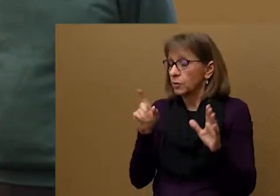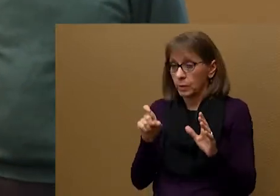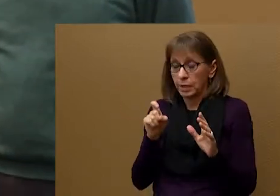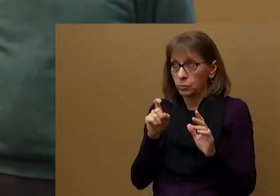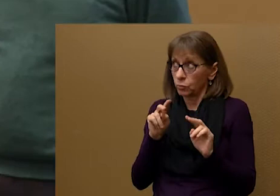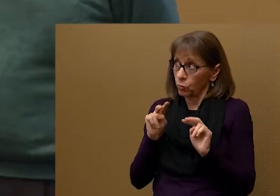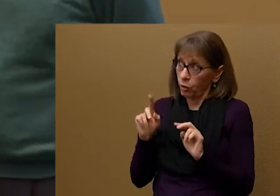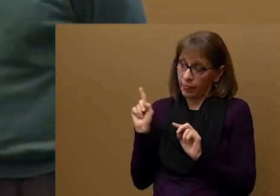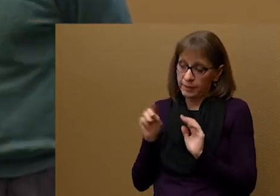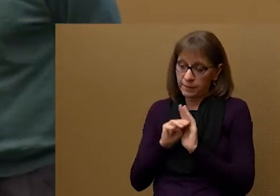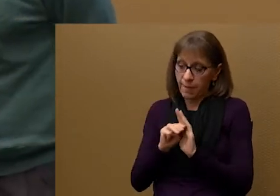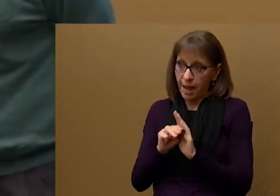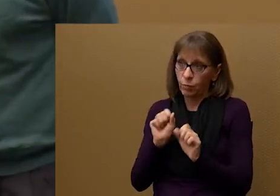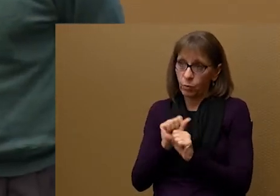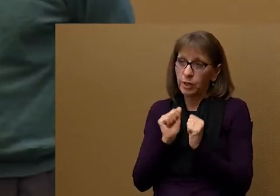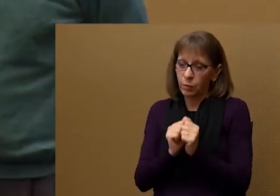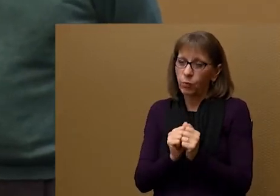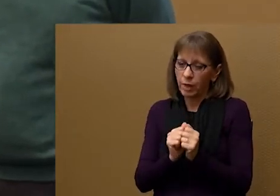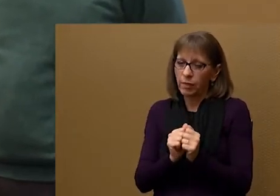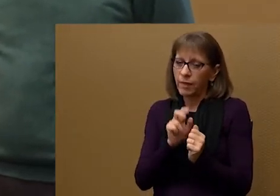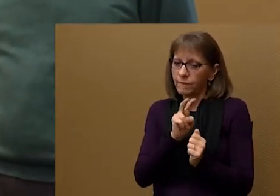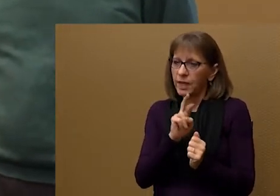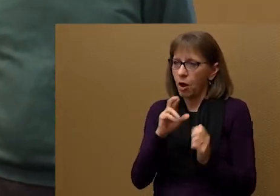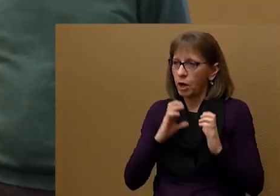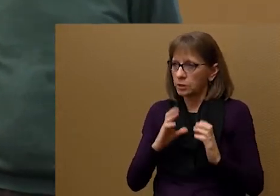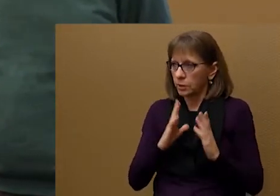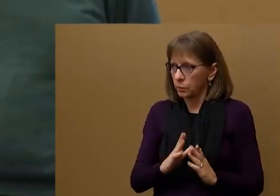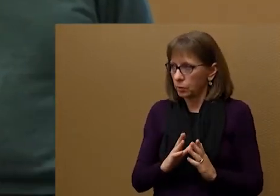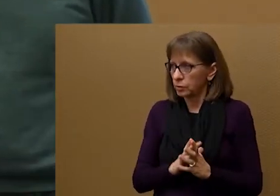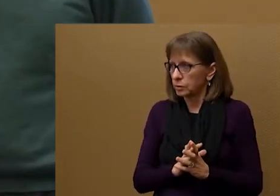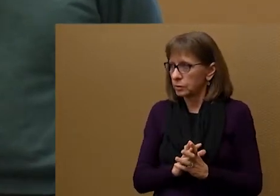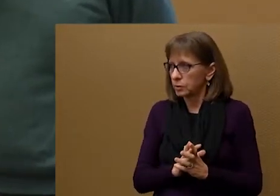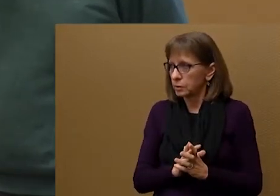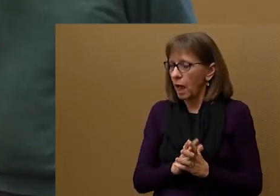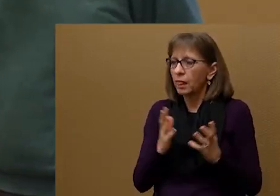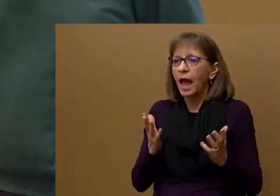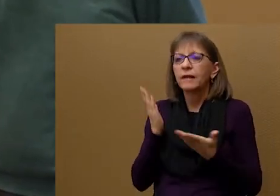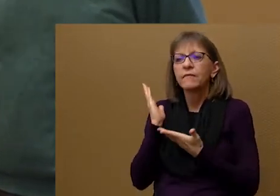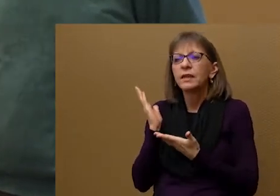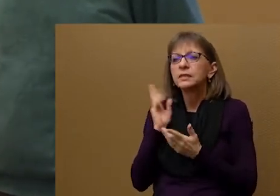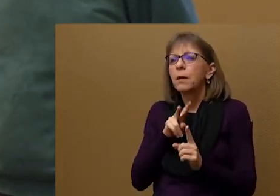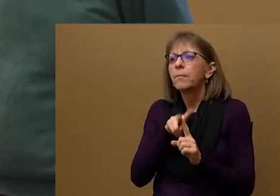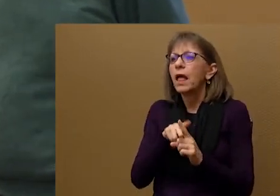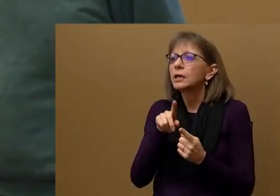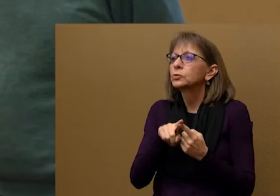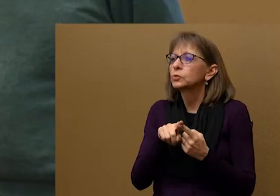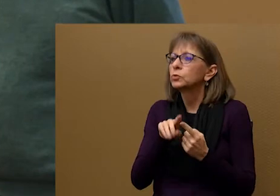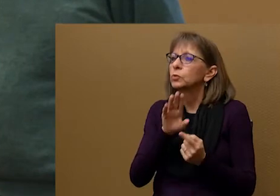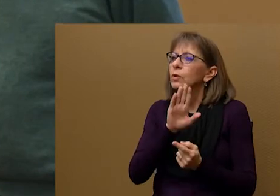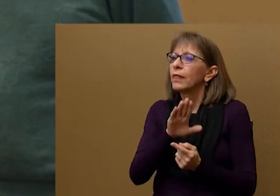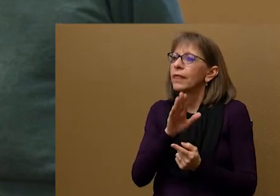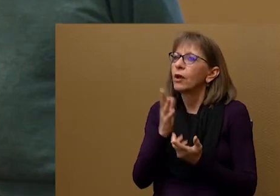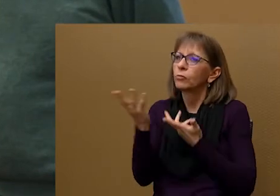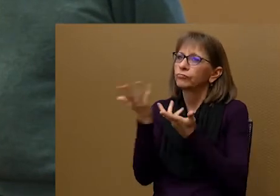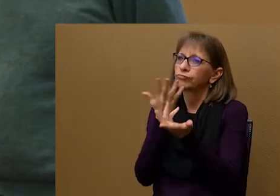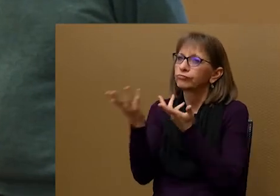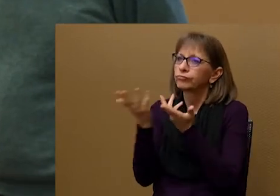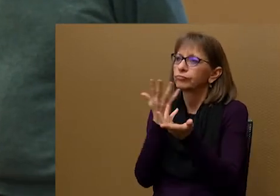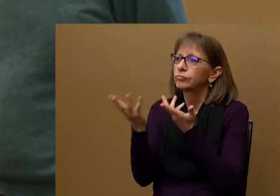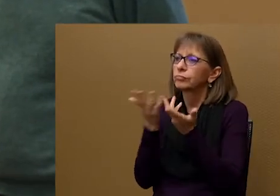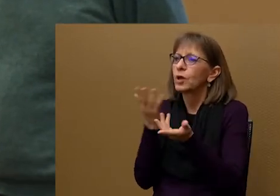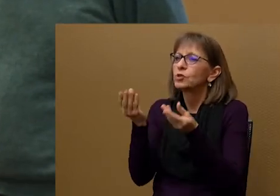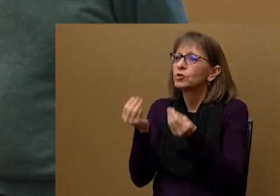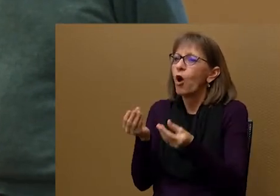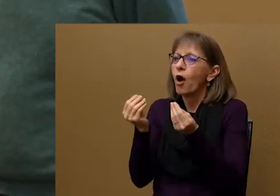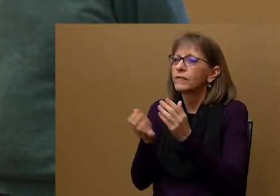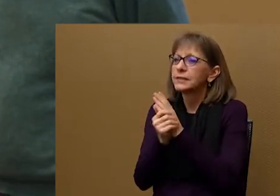obviously we need to look at this model when we're working with them as VR customers, because a lot of this really applies to the